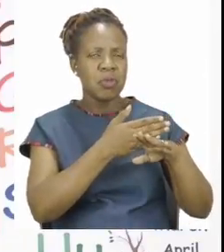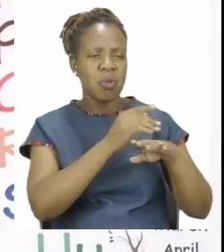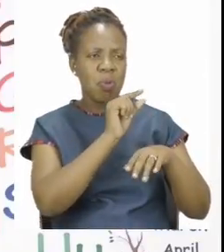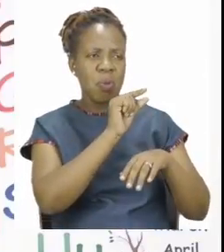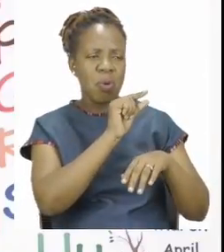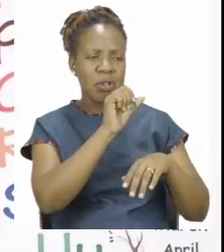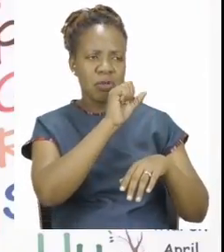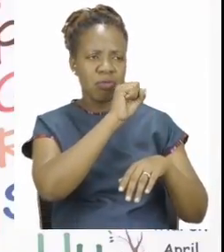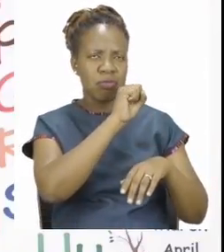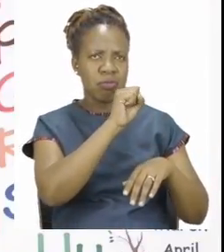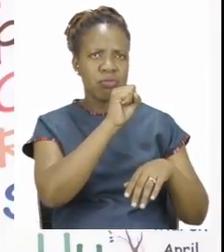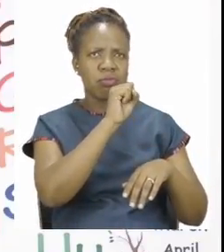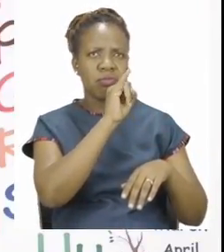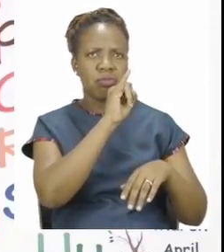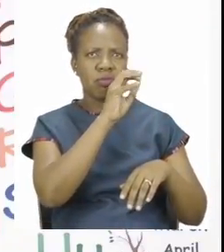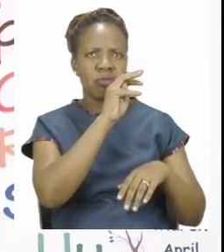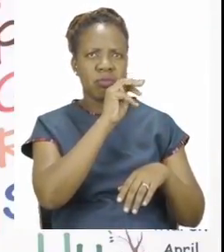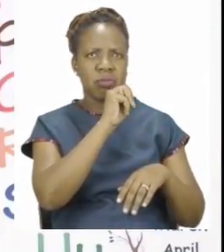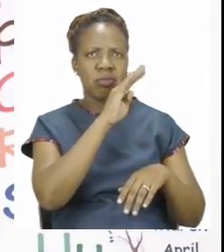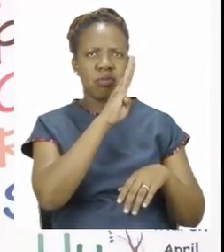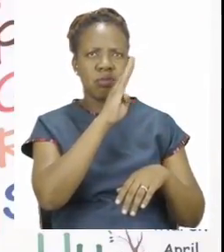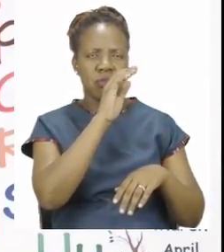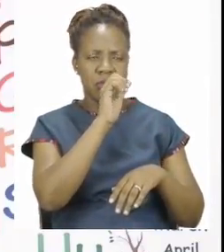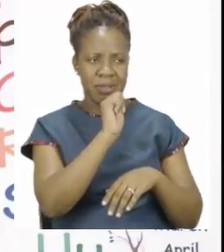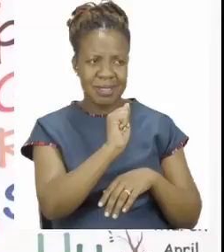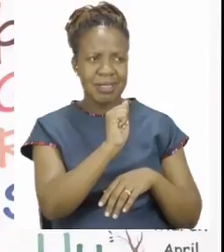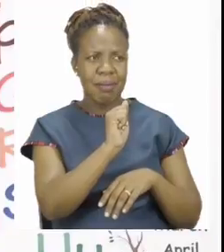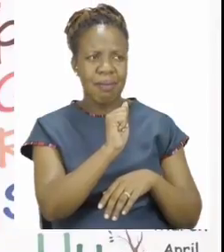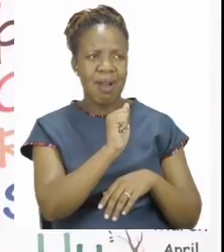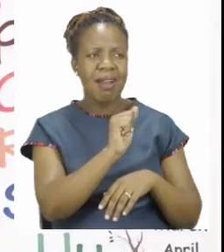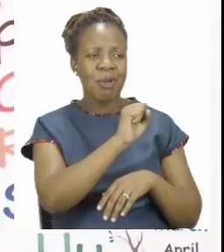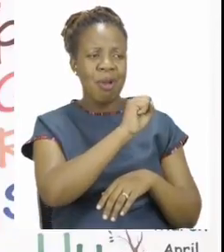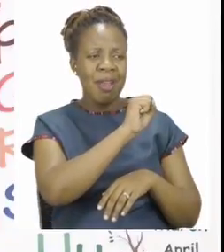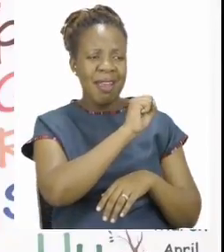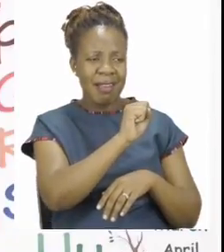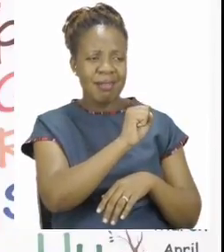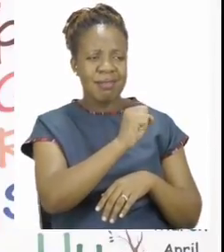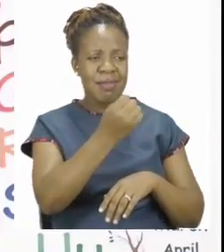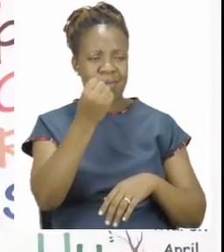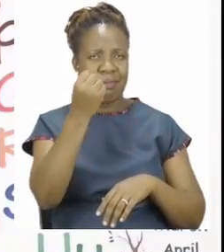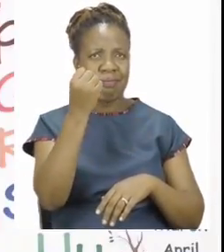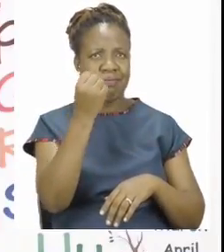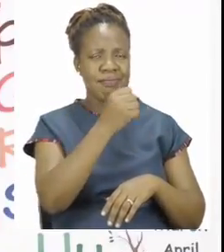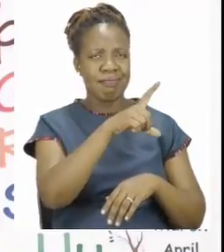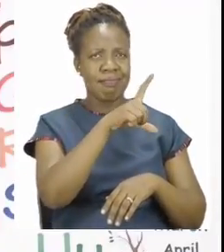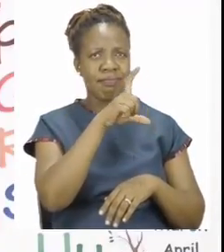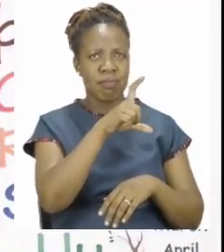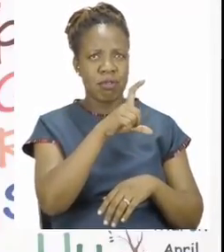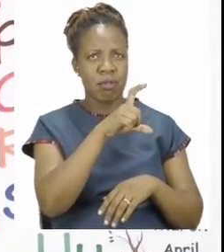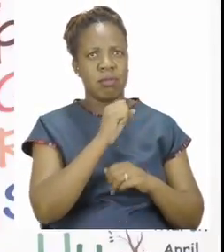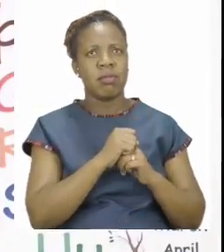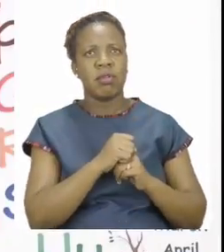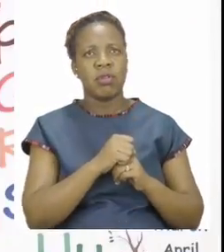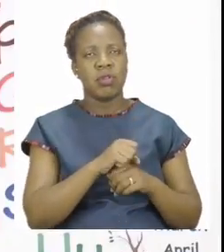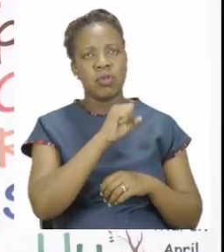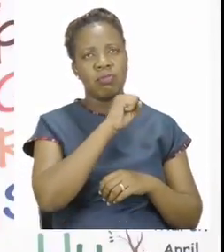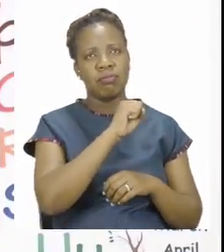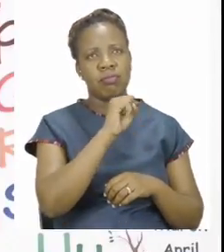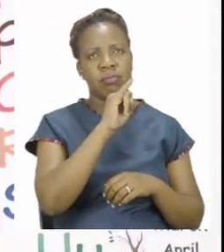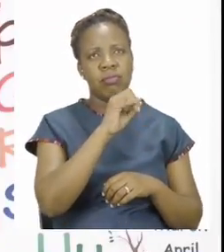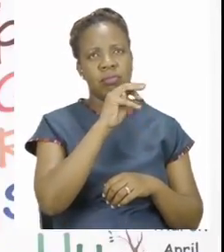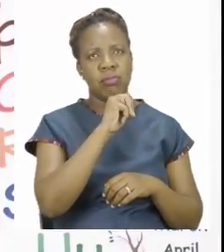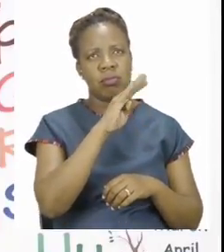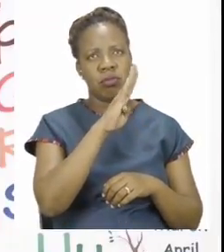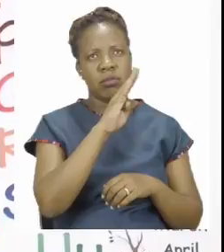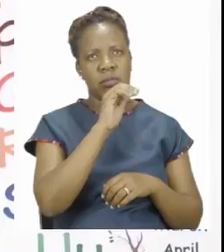says, Simba is a happy cub. Now the word I've decided to use for the baby animal